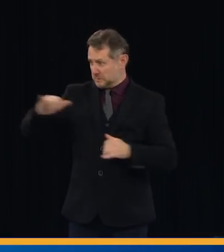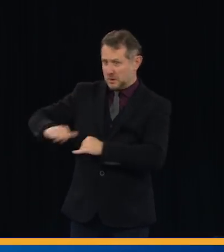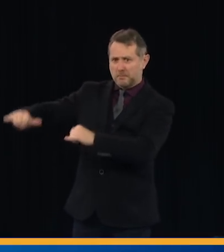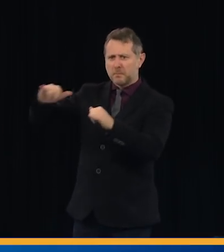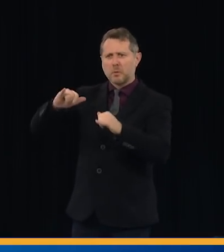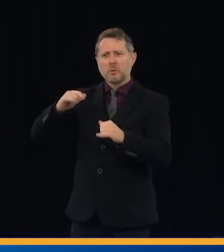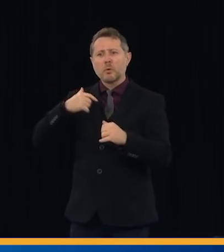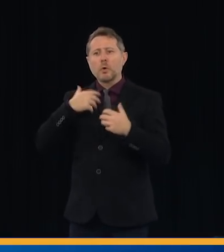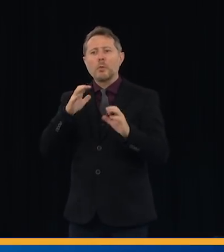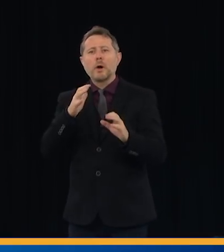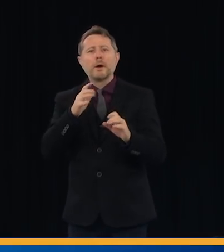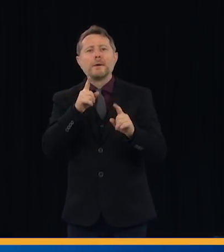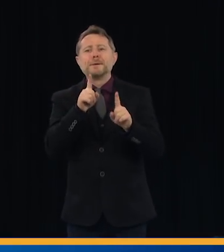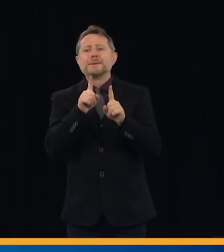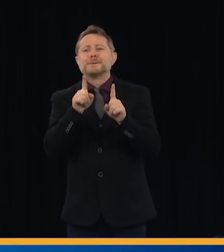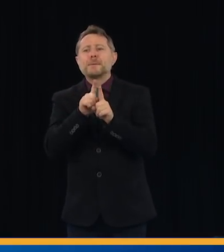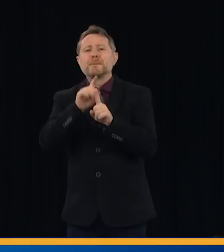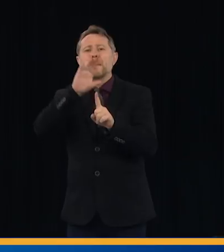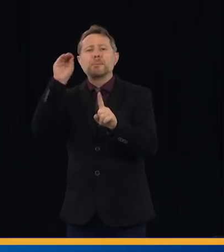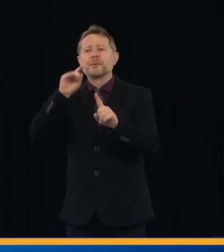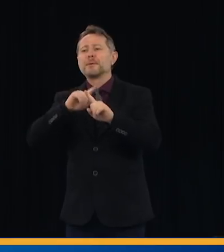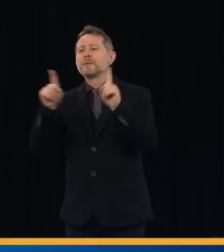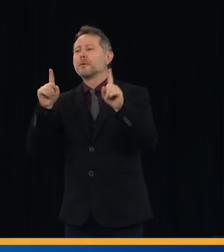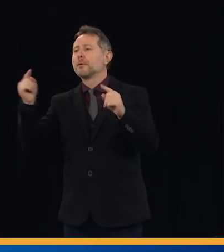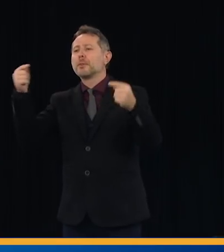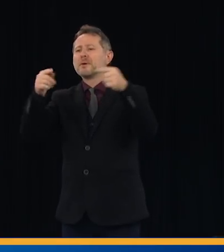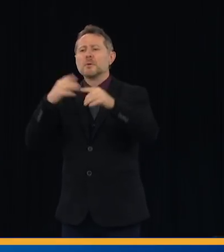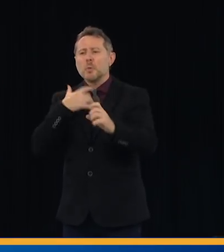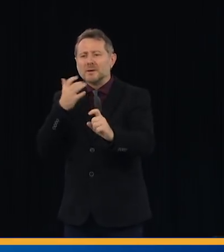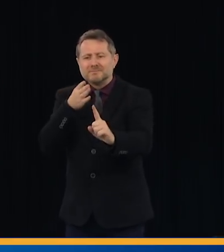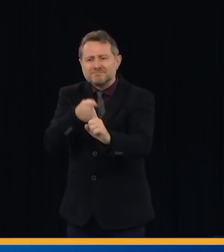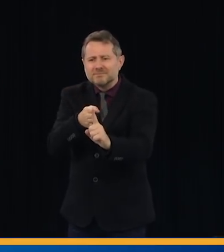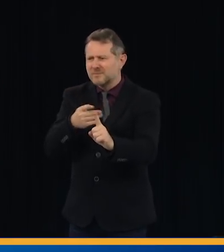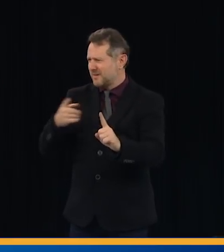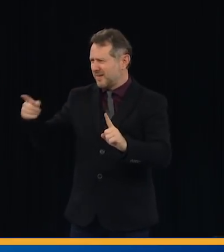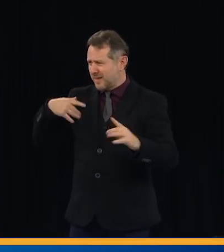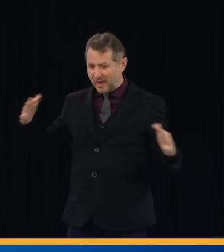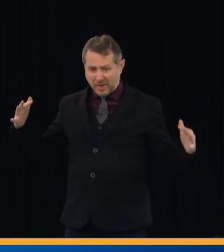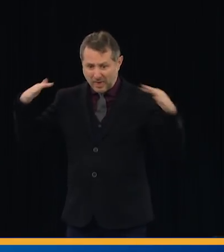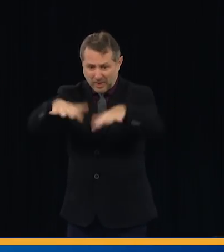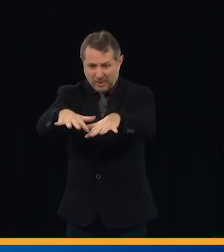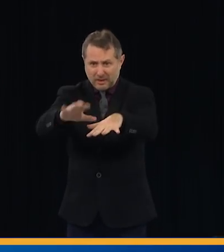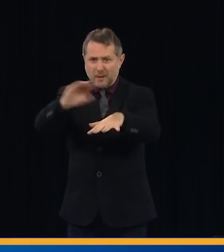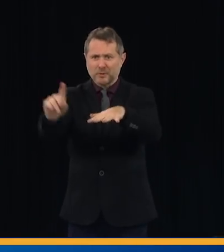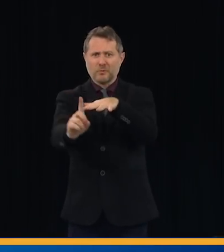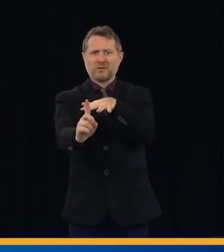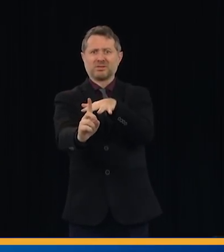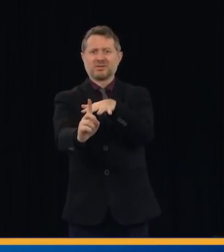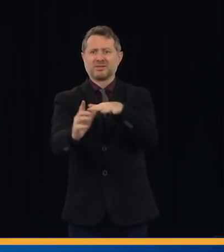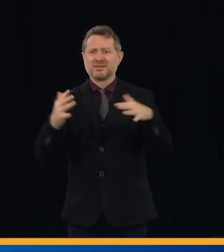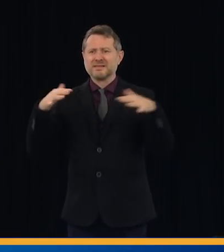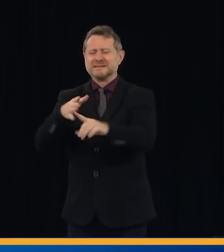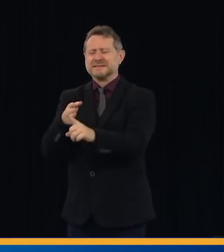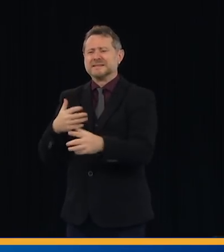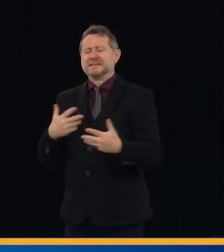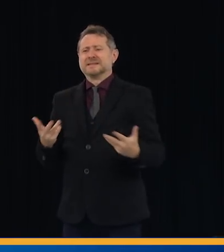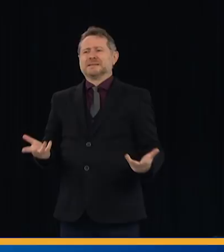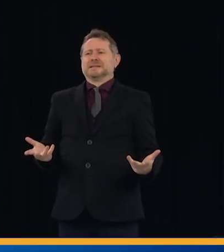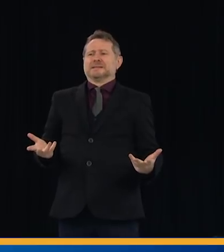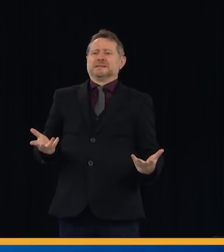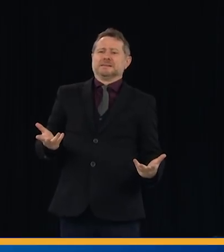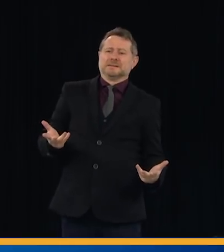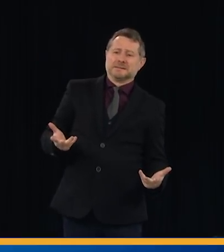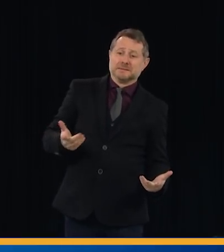shopping the same distributors, the same group, and it's not even legally price